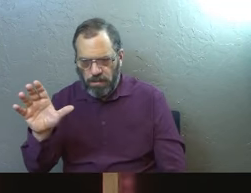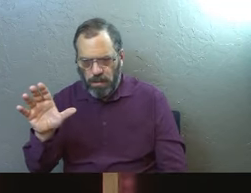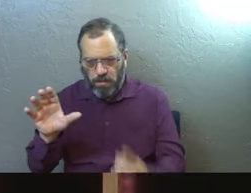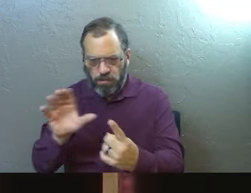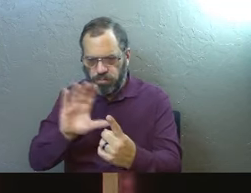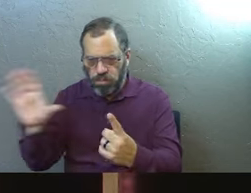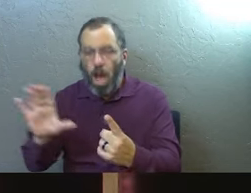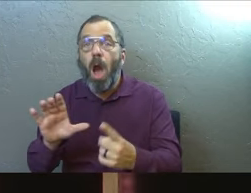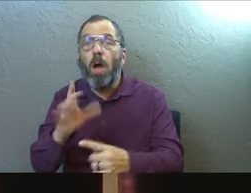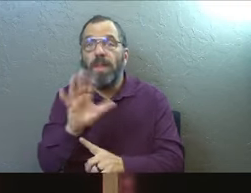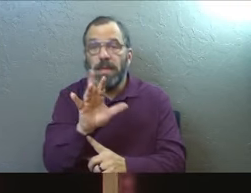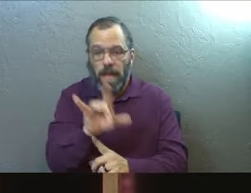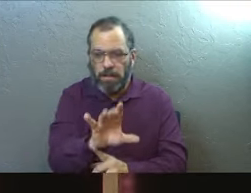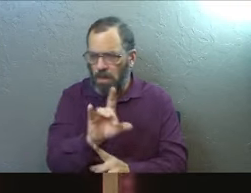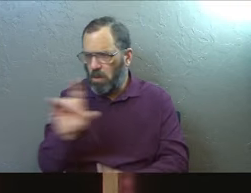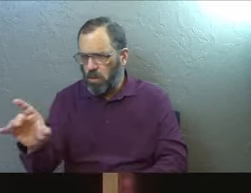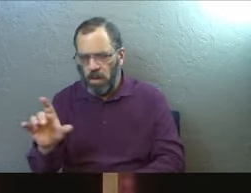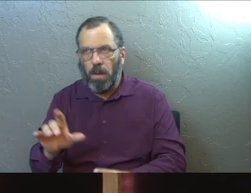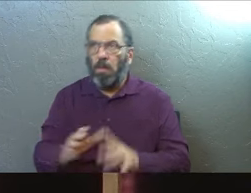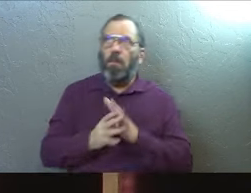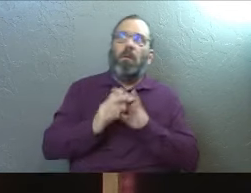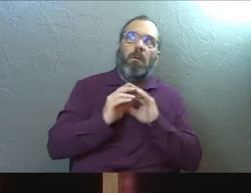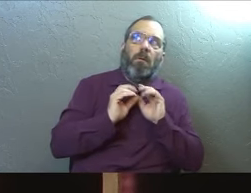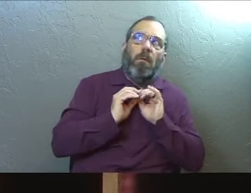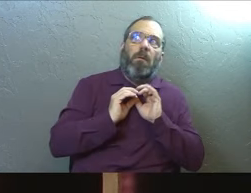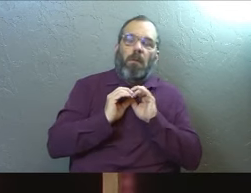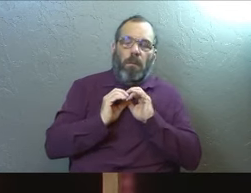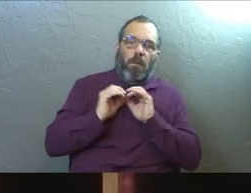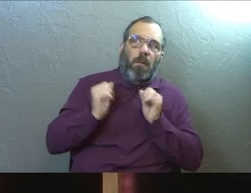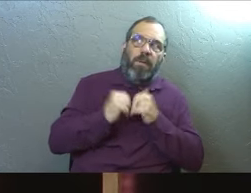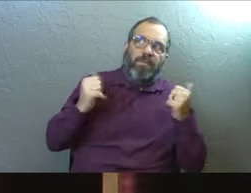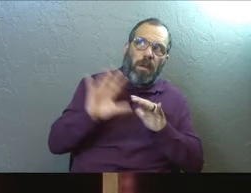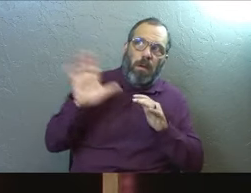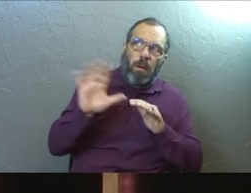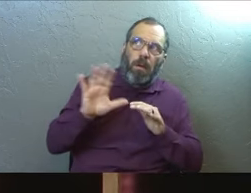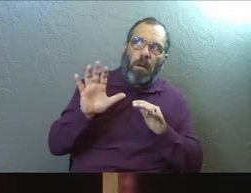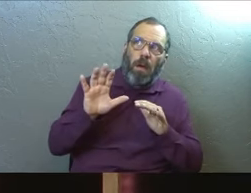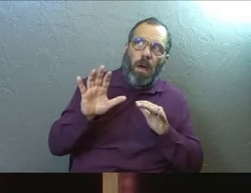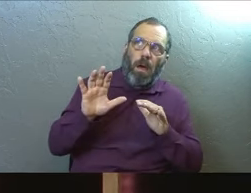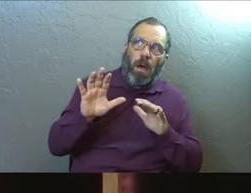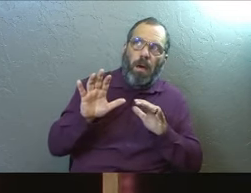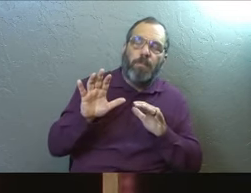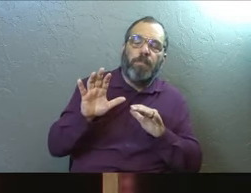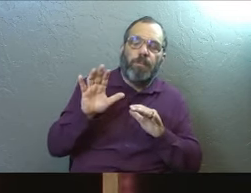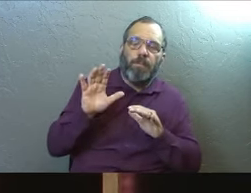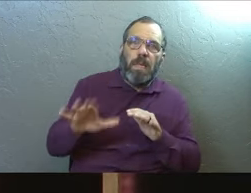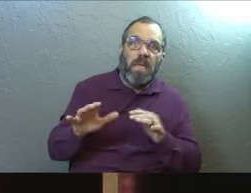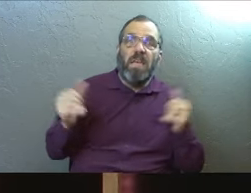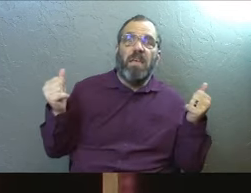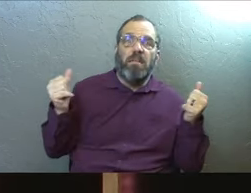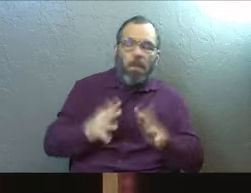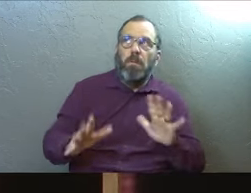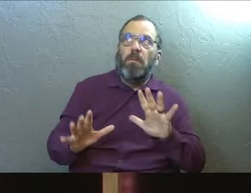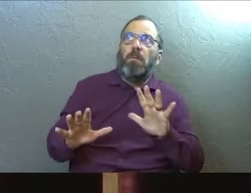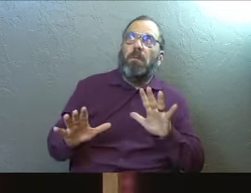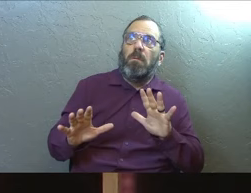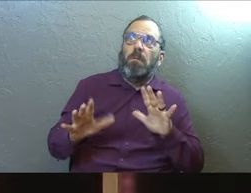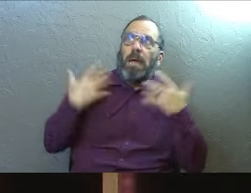the incense altar. Zechariah was shaken and overwhelmed with fear when he saw him. He freaked